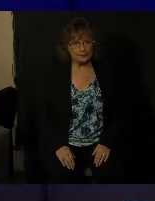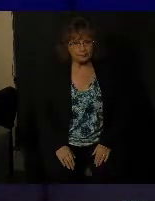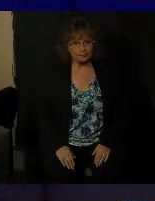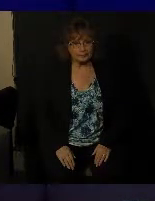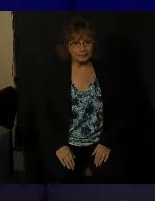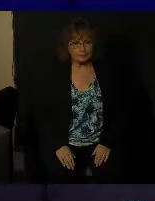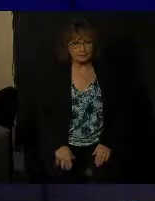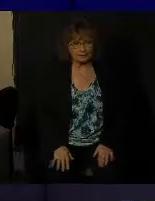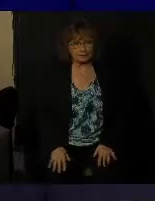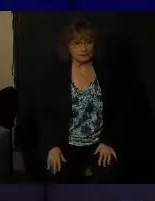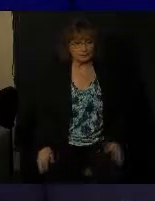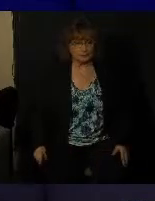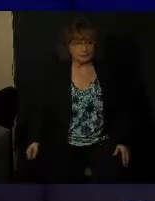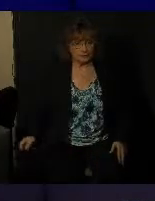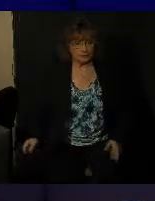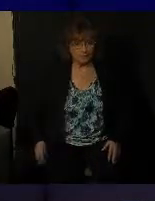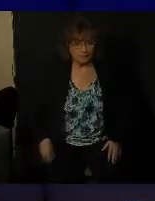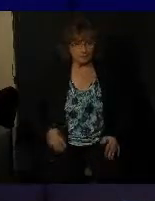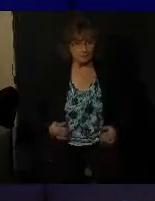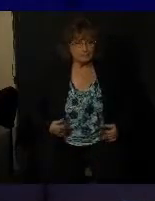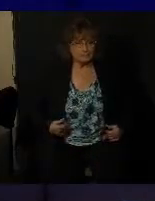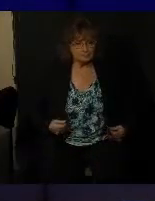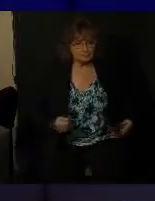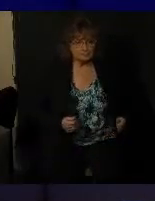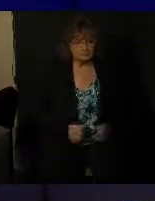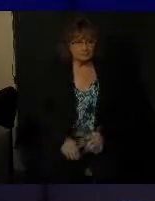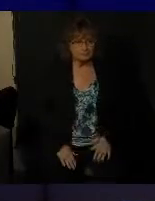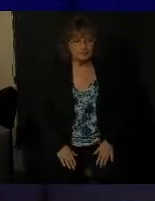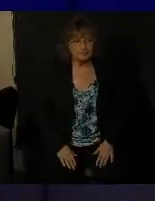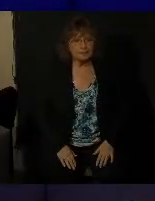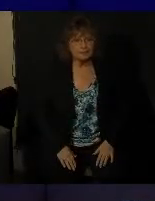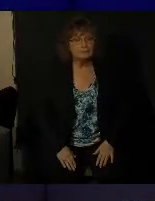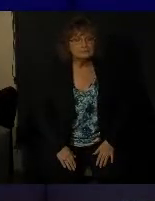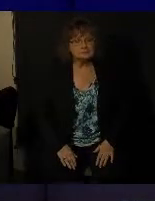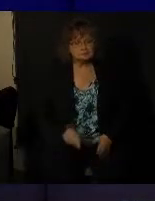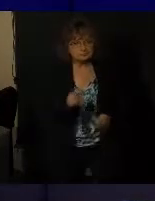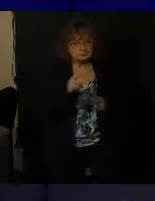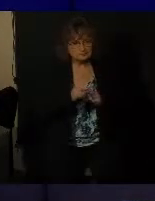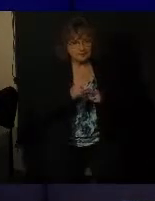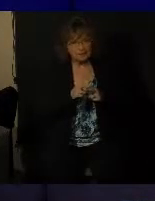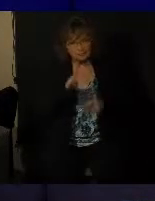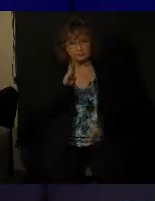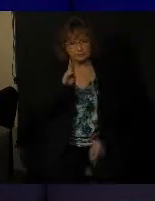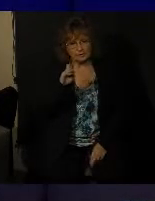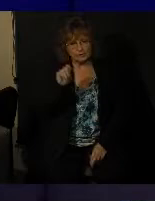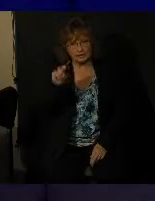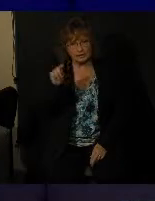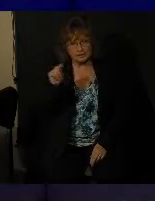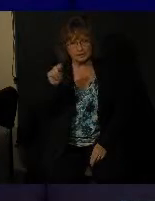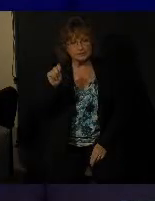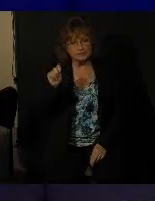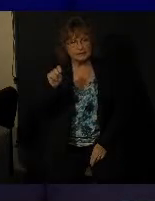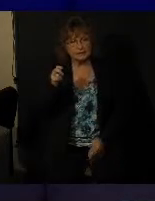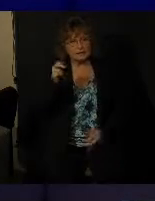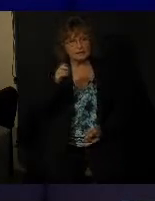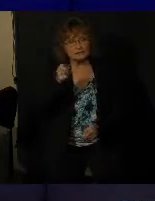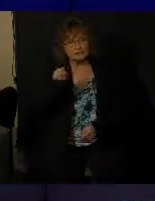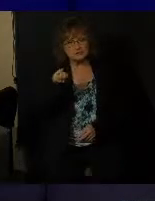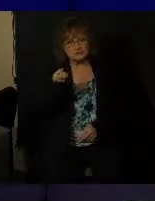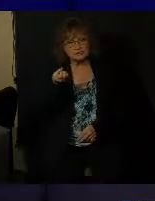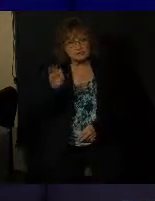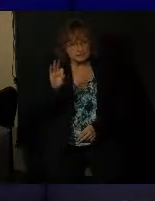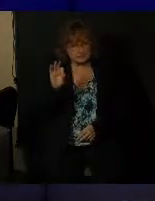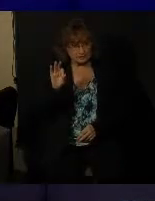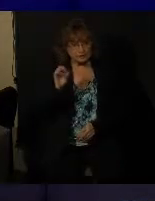Hello. All right, we're good. All right, so my name is Brett Backer. I'm 16, and I'm going to tell you my